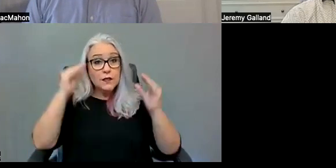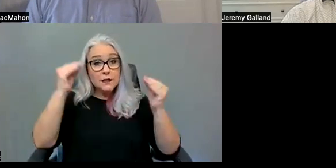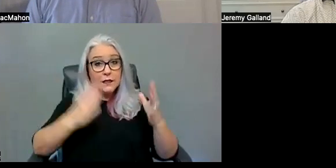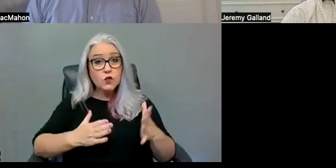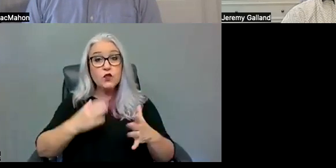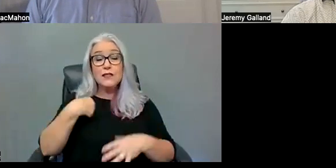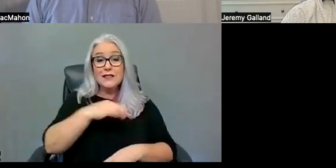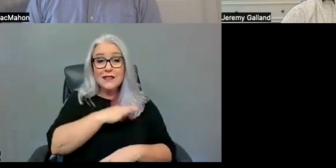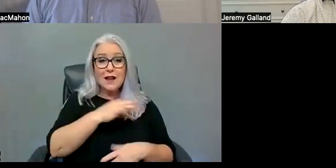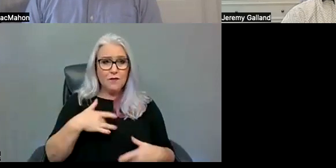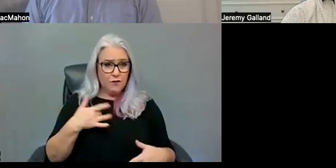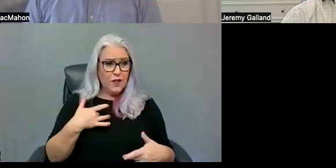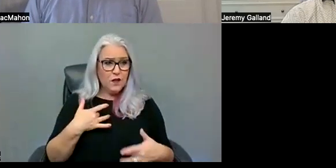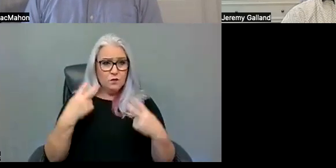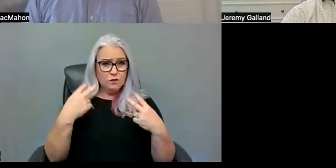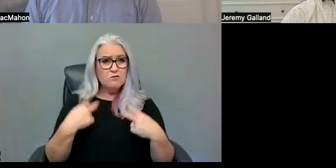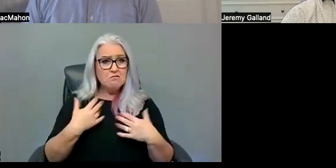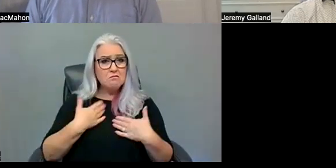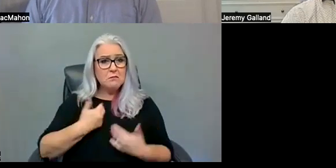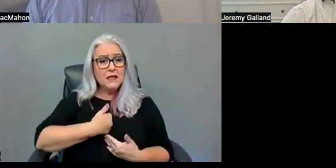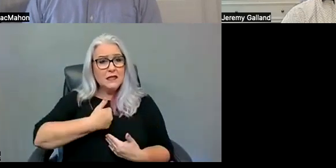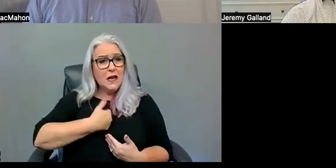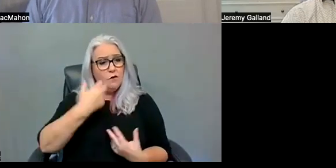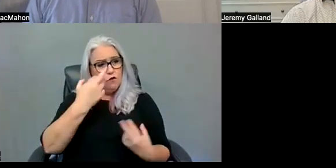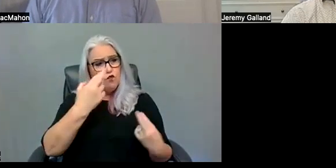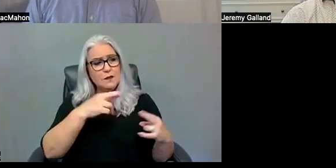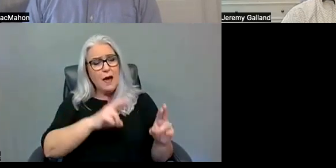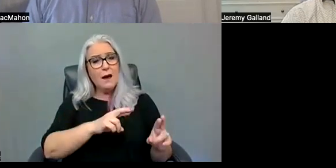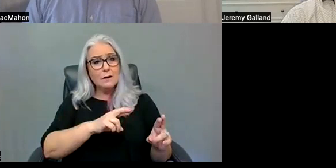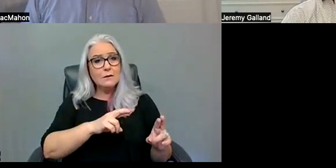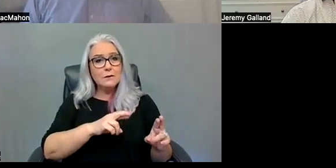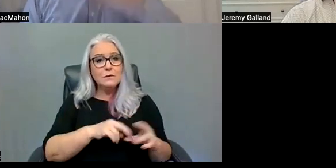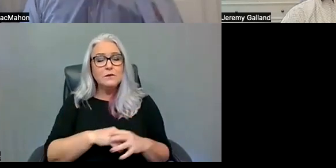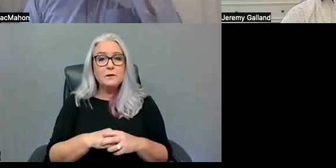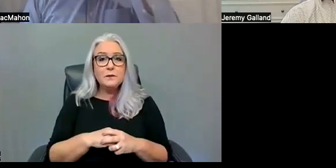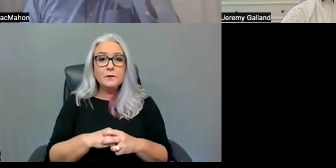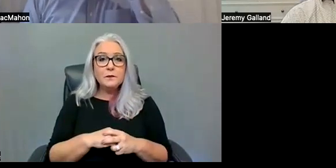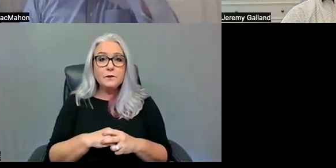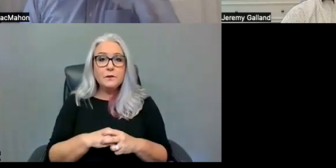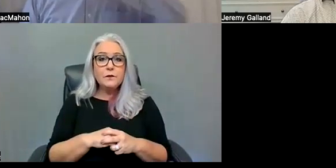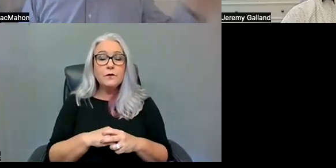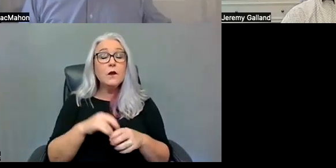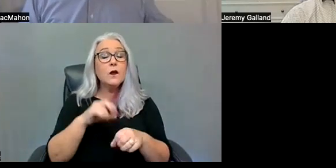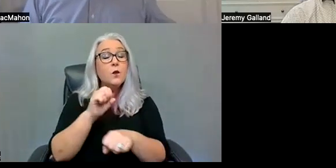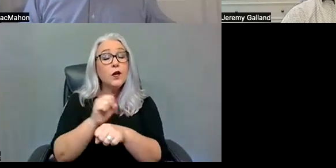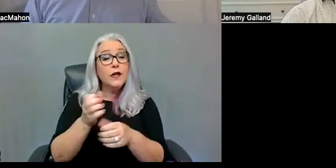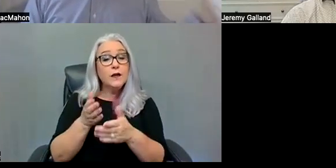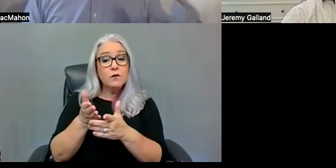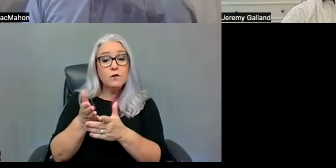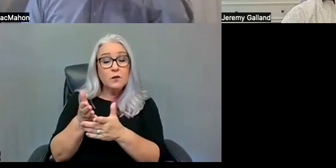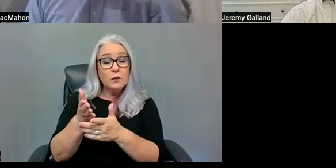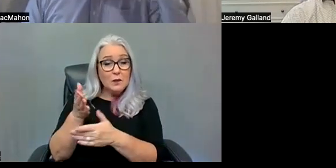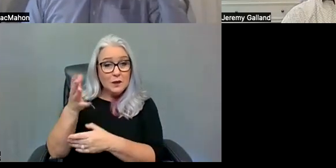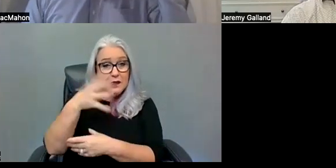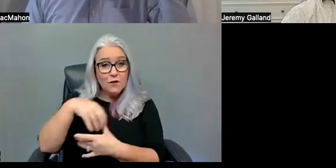think that's a major problem. And I think in dealing with the middle school, I think it filters through